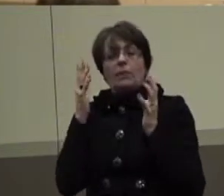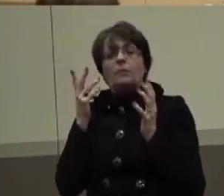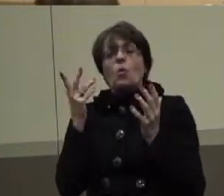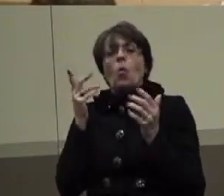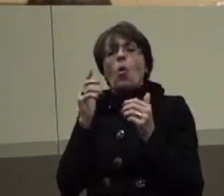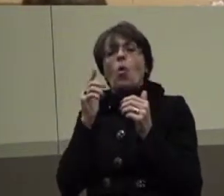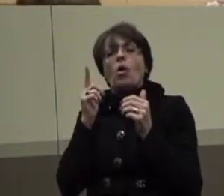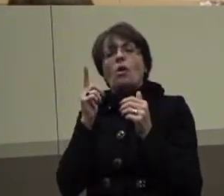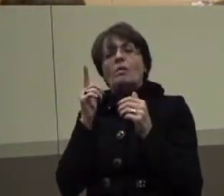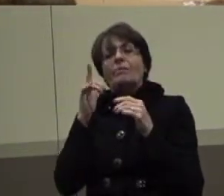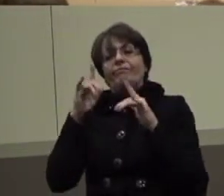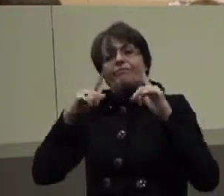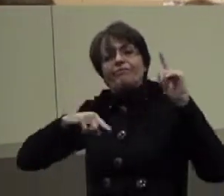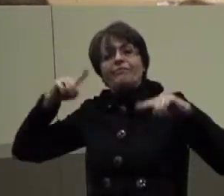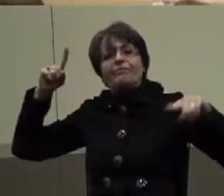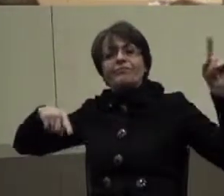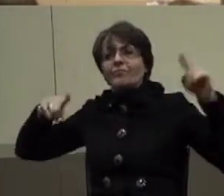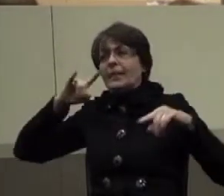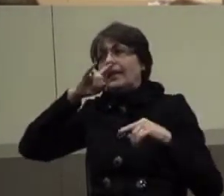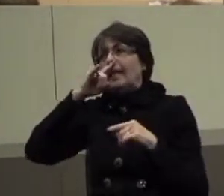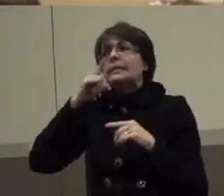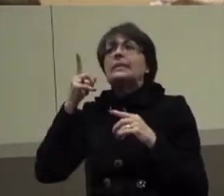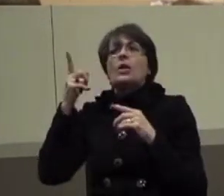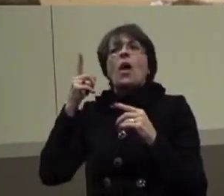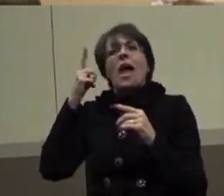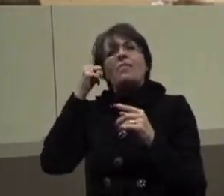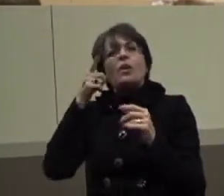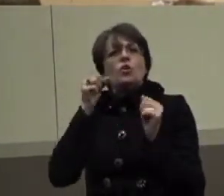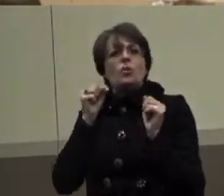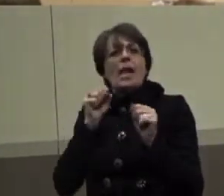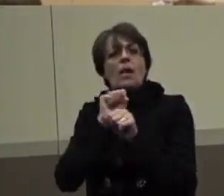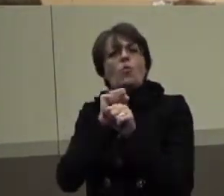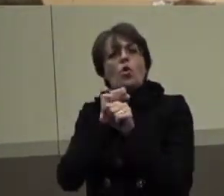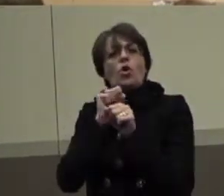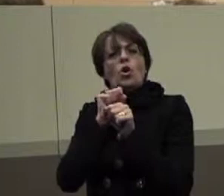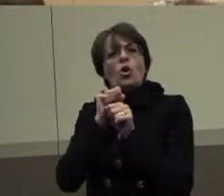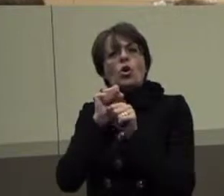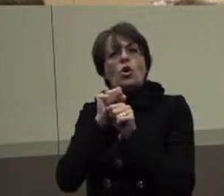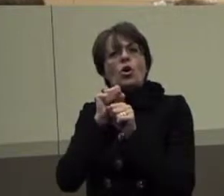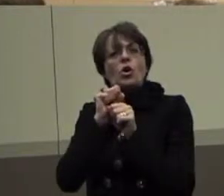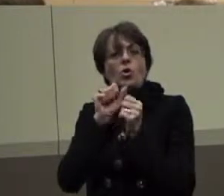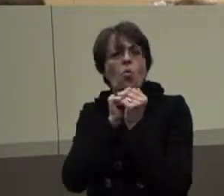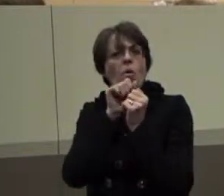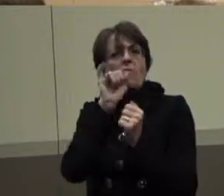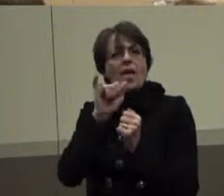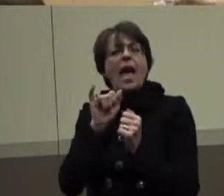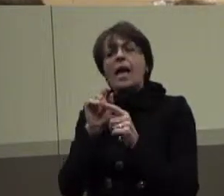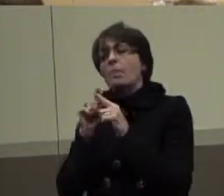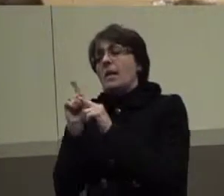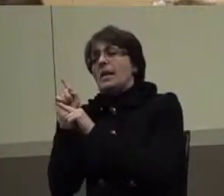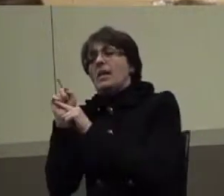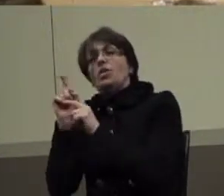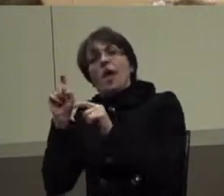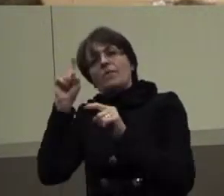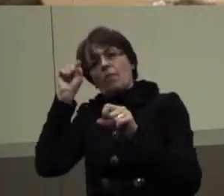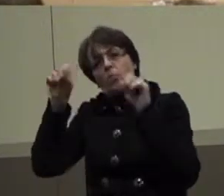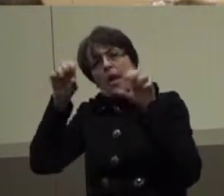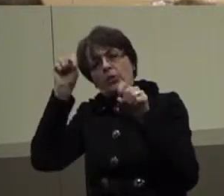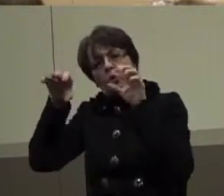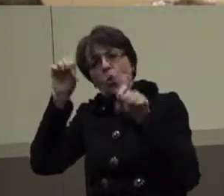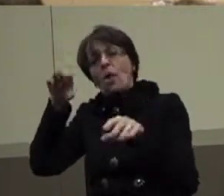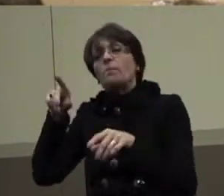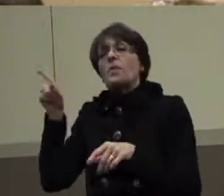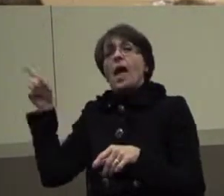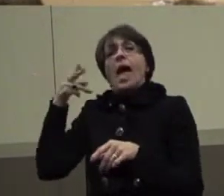So I think there are ways to work around it. We just have to brainstorm. This is a high school teacher. And I